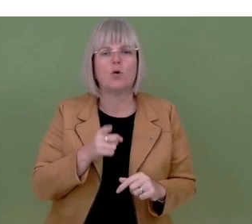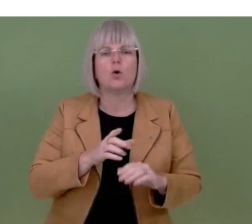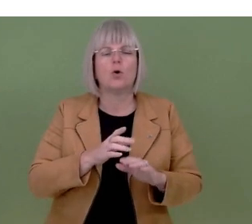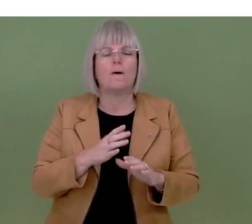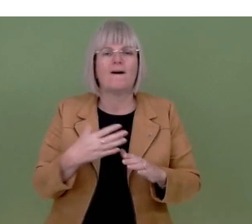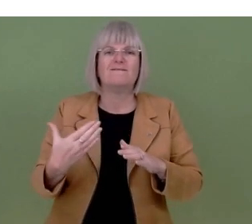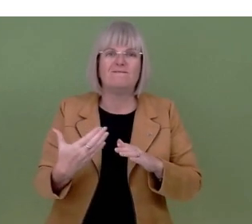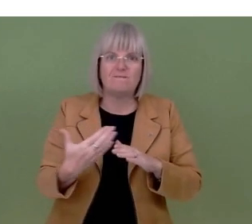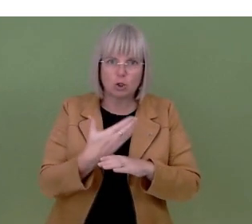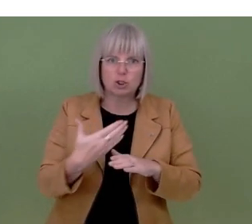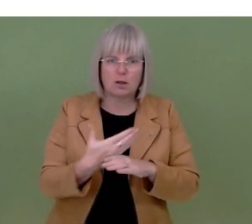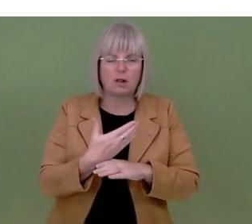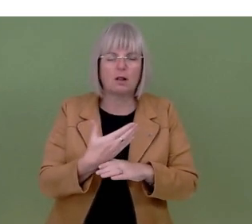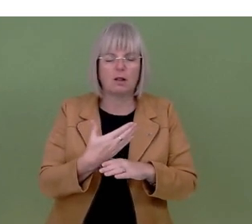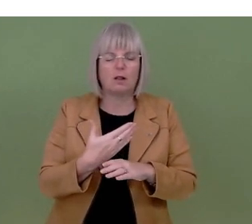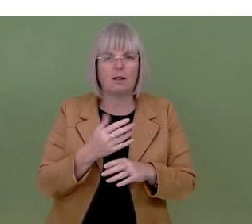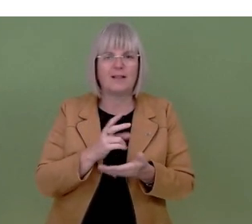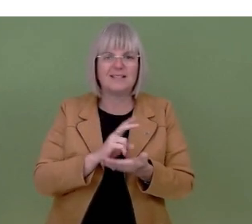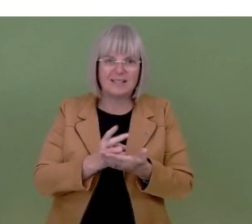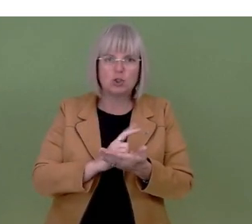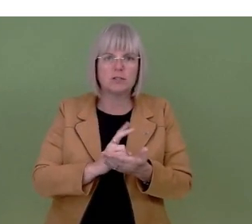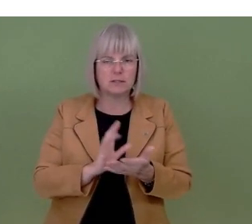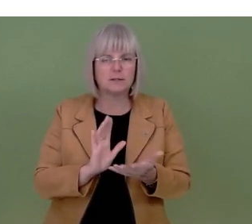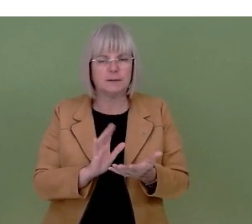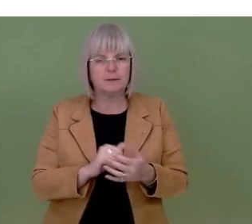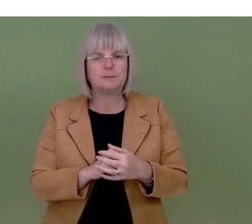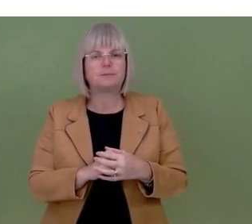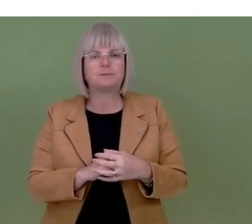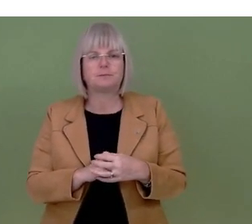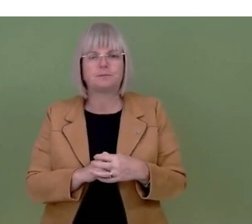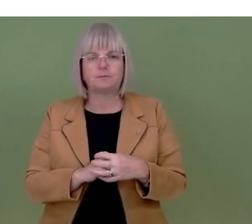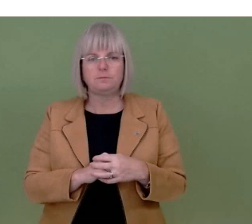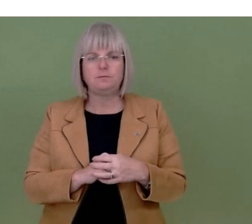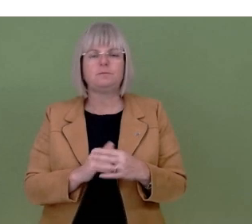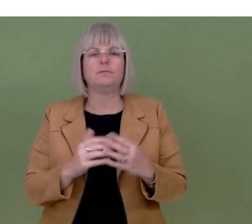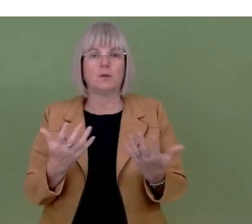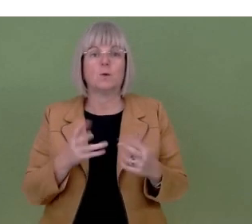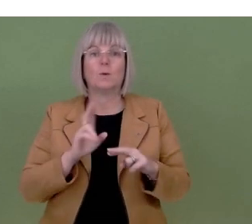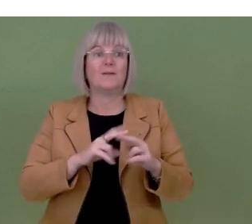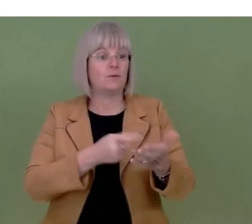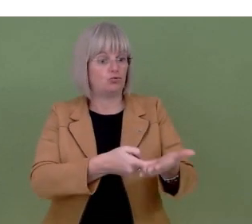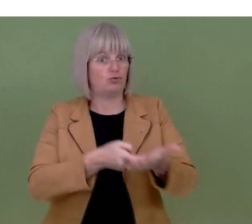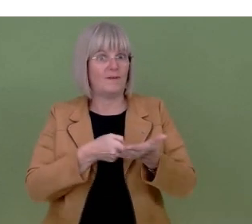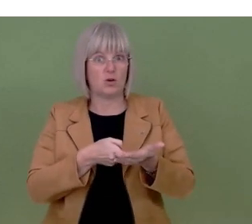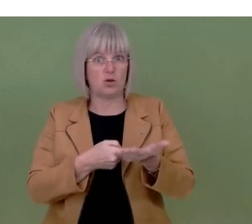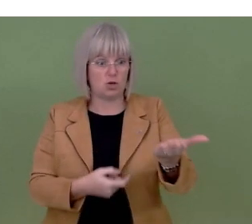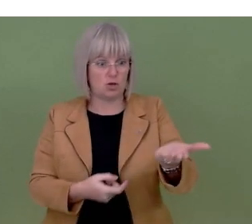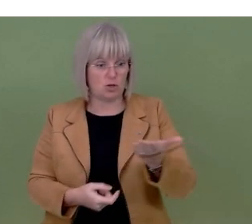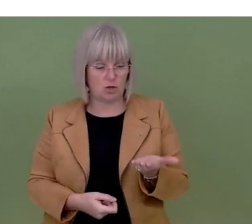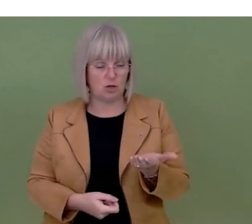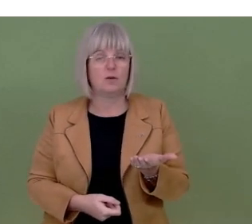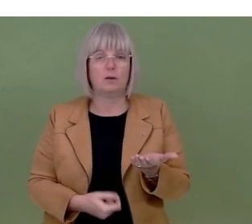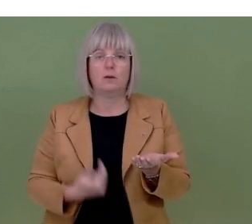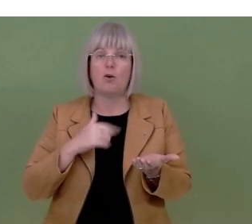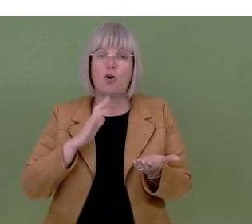seizures. So when people get referred into our service, our offering includes an initial